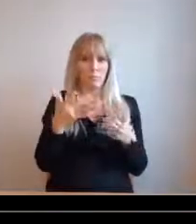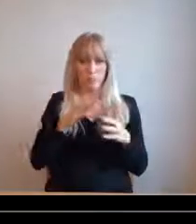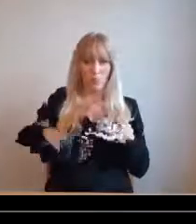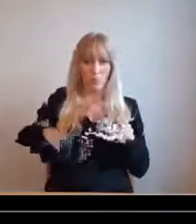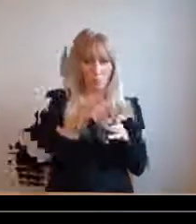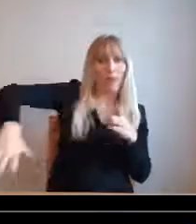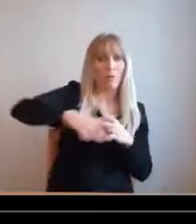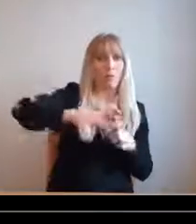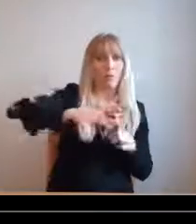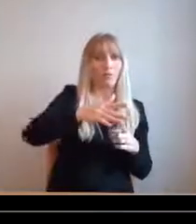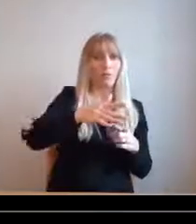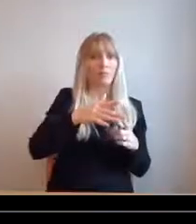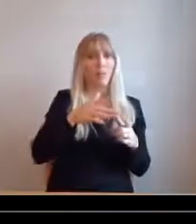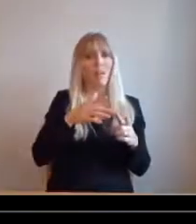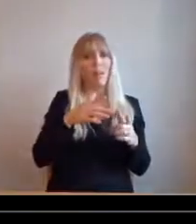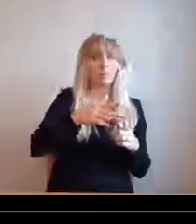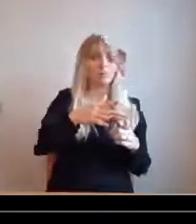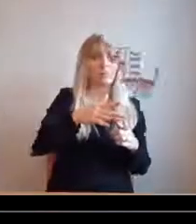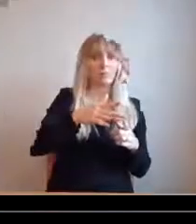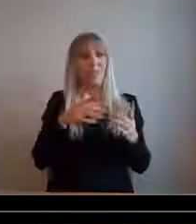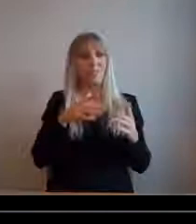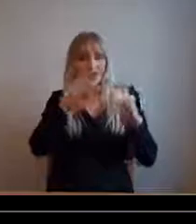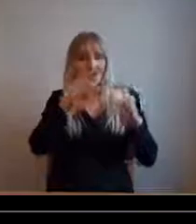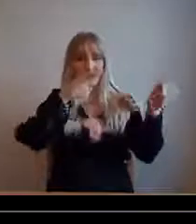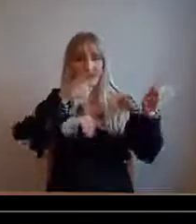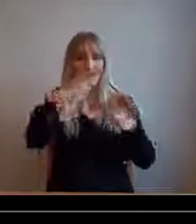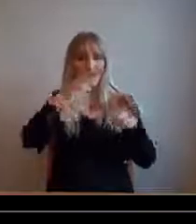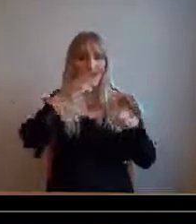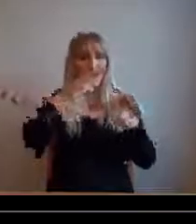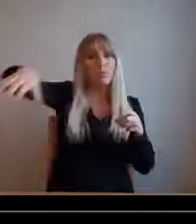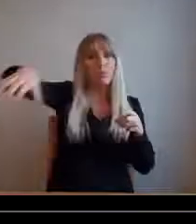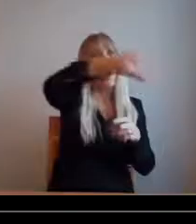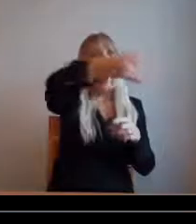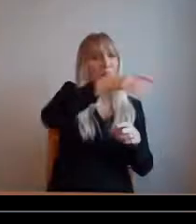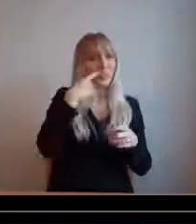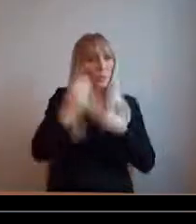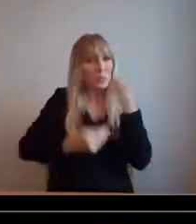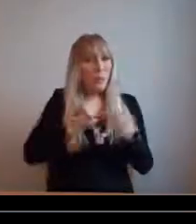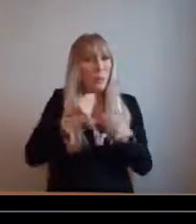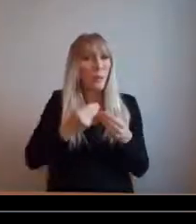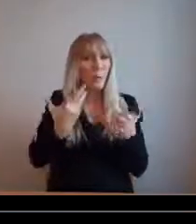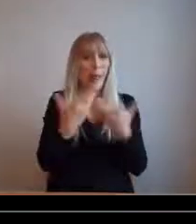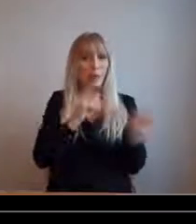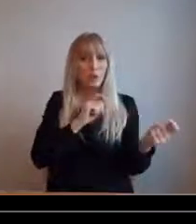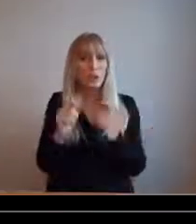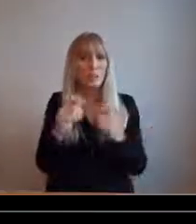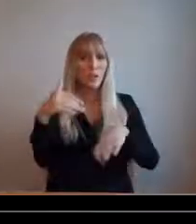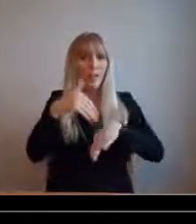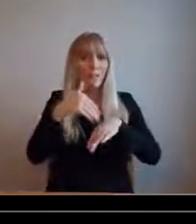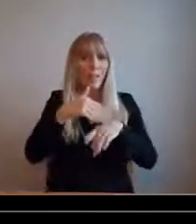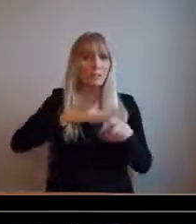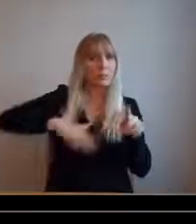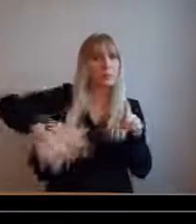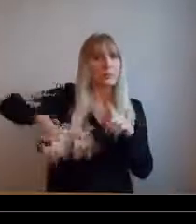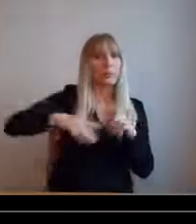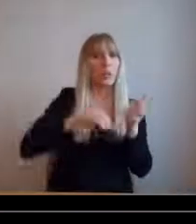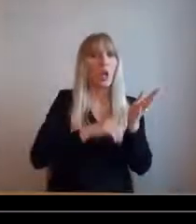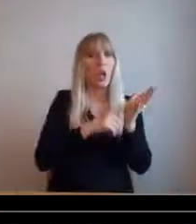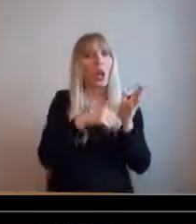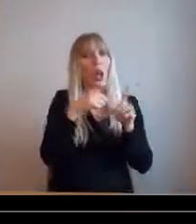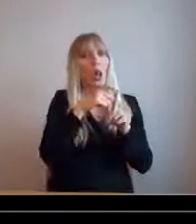to Ifield, Meetham, Luddlesdown. Can you explain how the changes might affect those two places like Luddlesdown